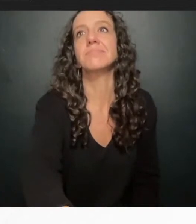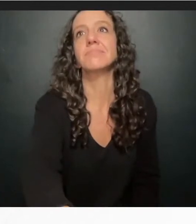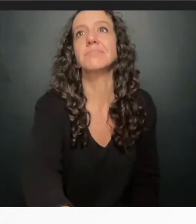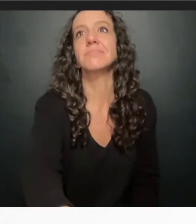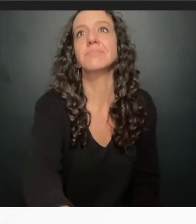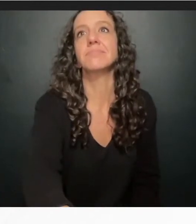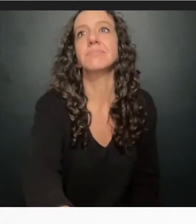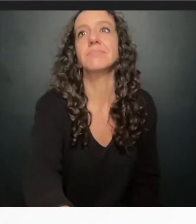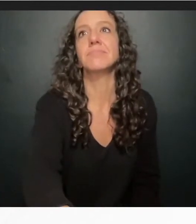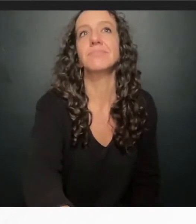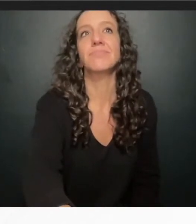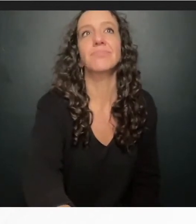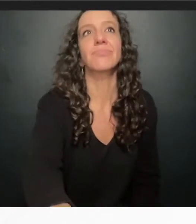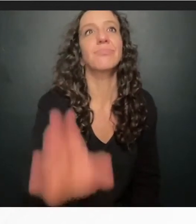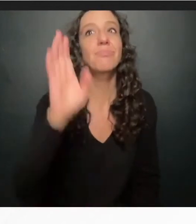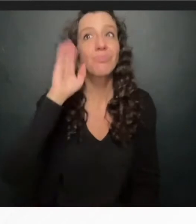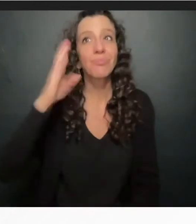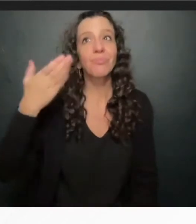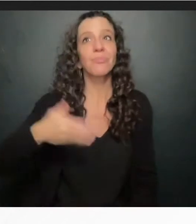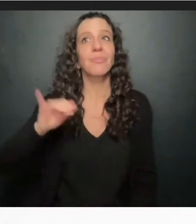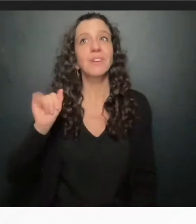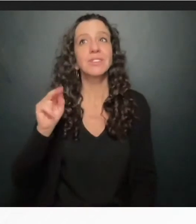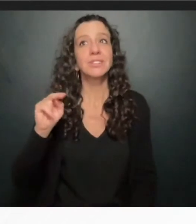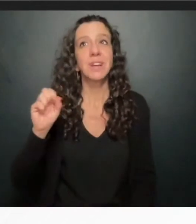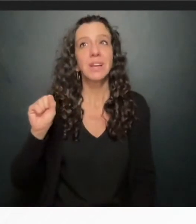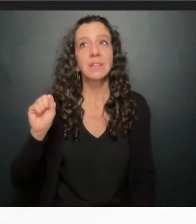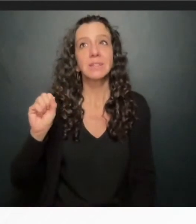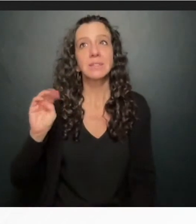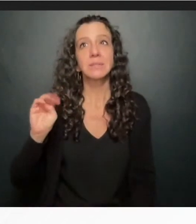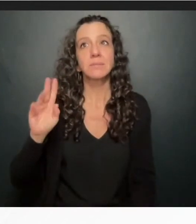Good evening. Jan Smoots, I'm the fire behavior analyst